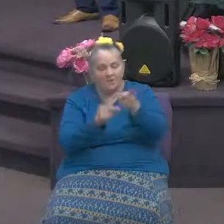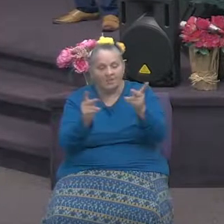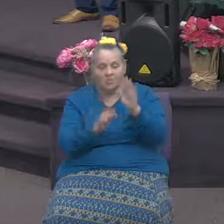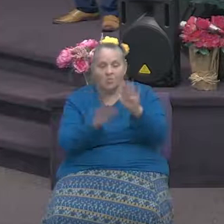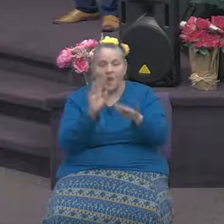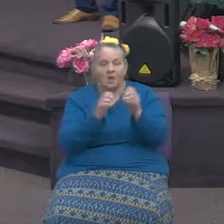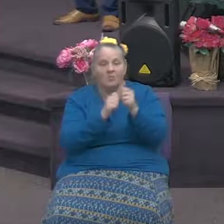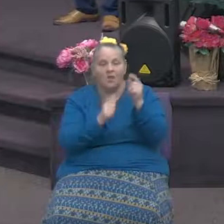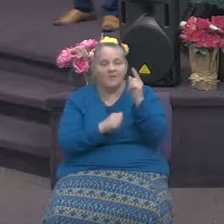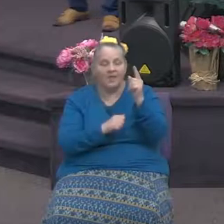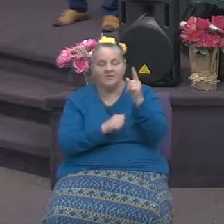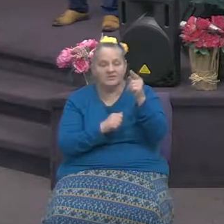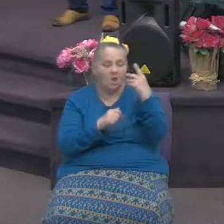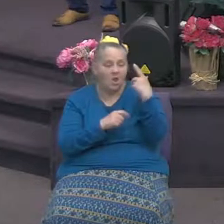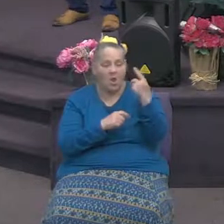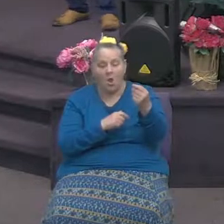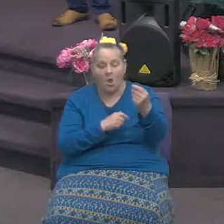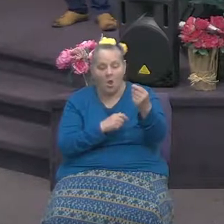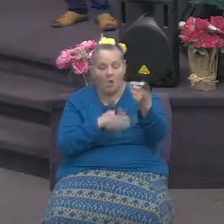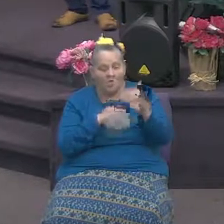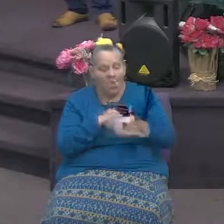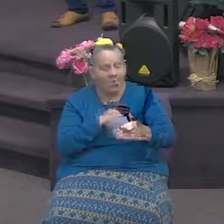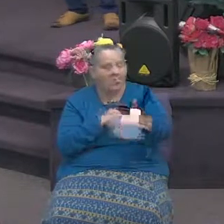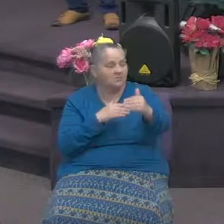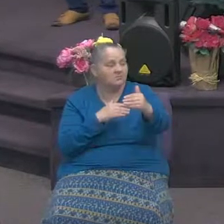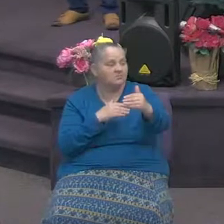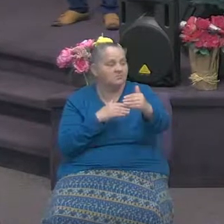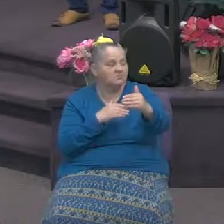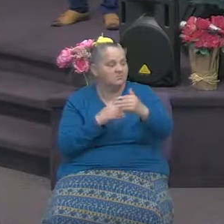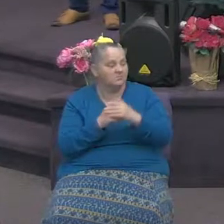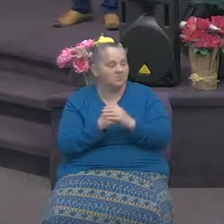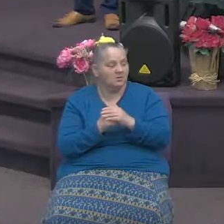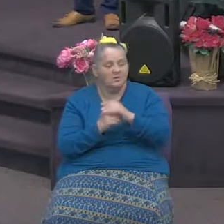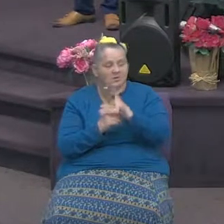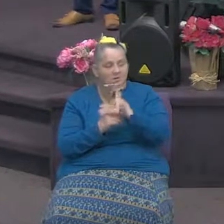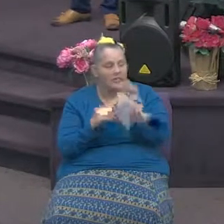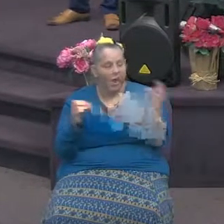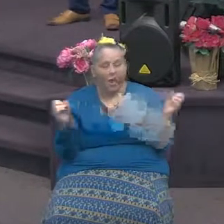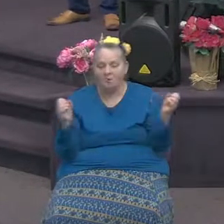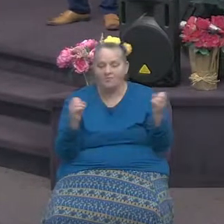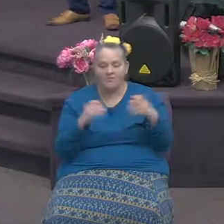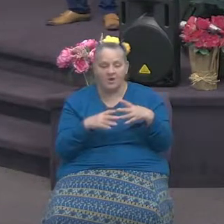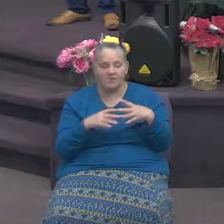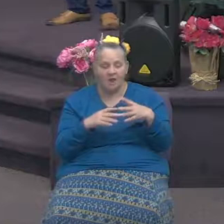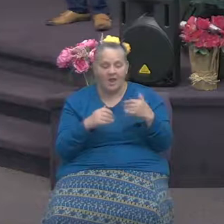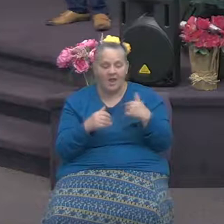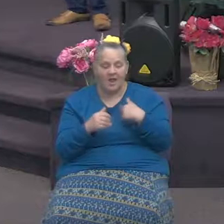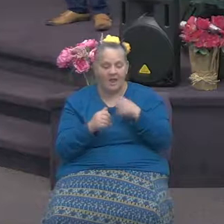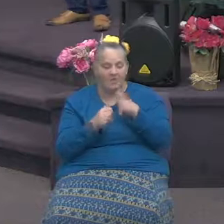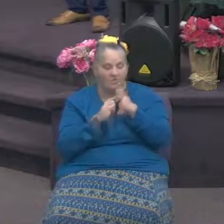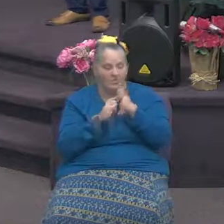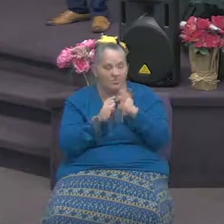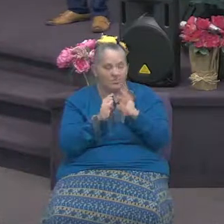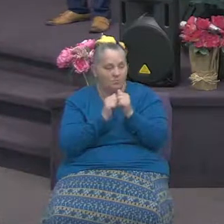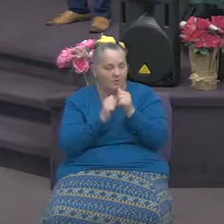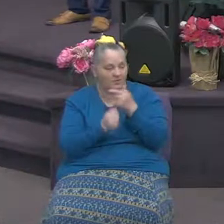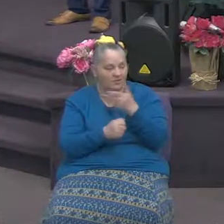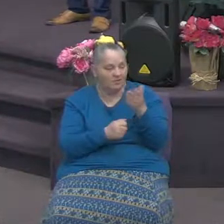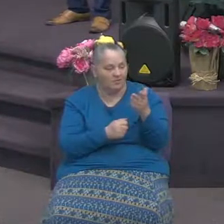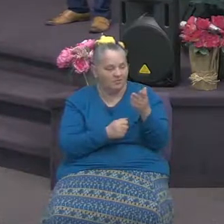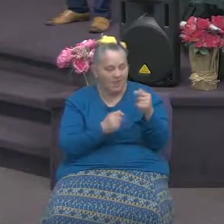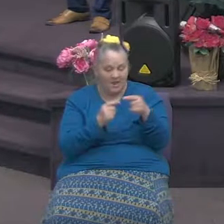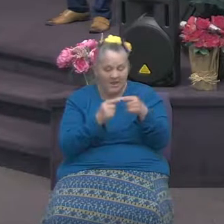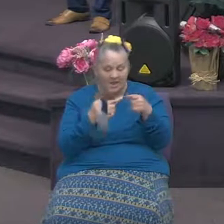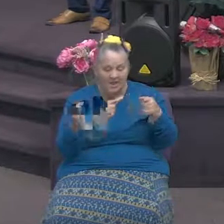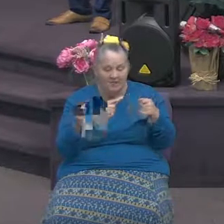him. He is saying, go forward. Do not fear, for I am with you. Your enemy